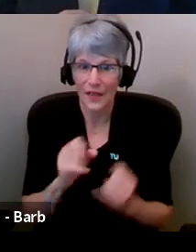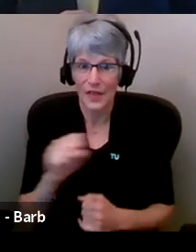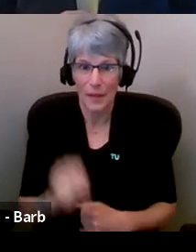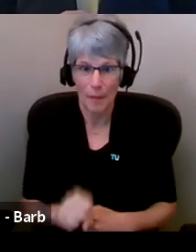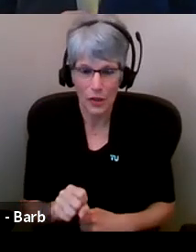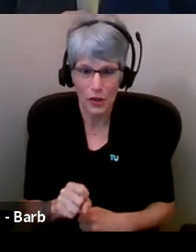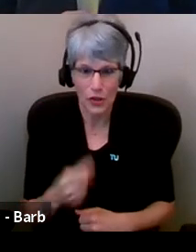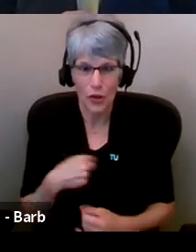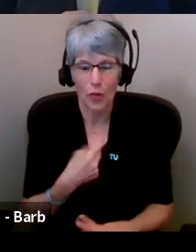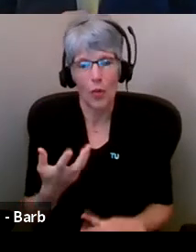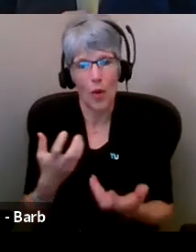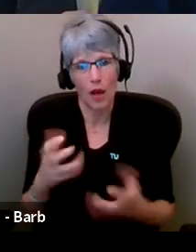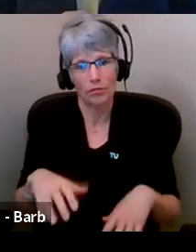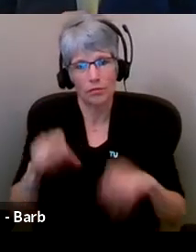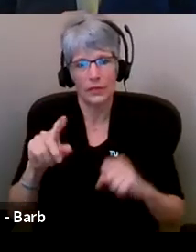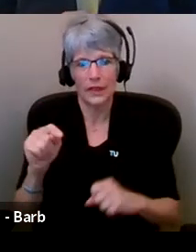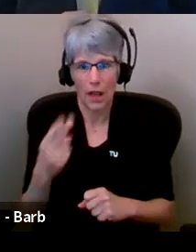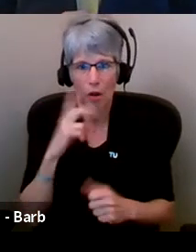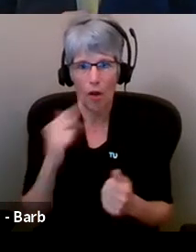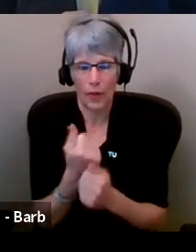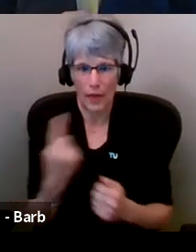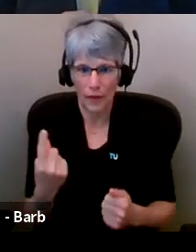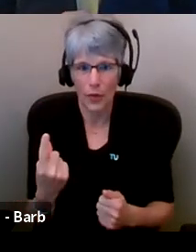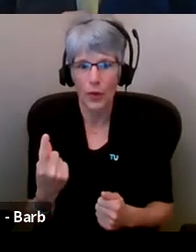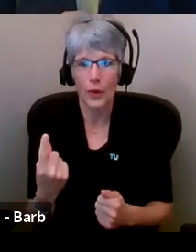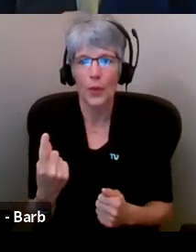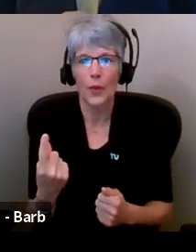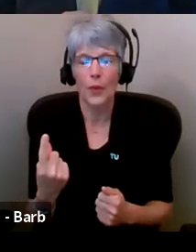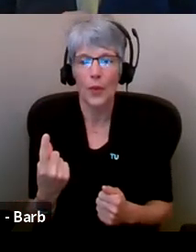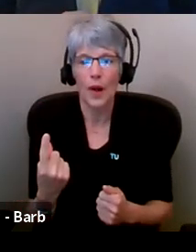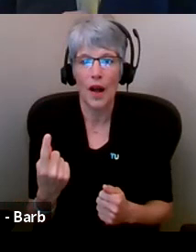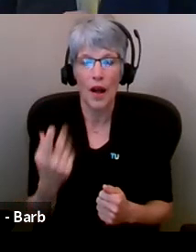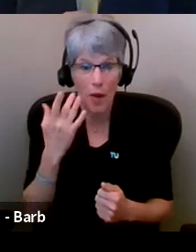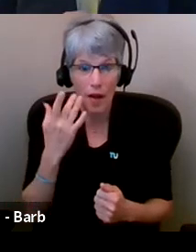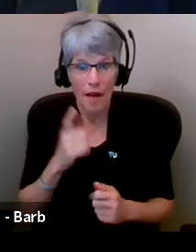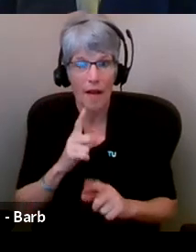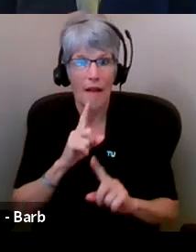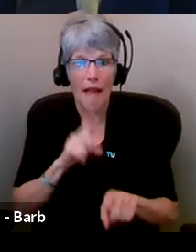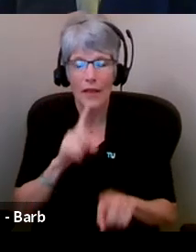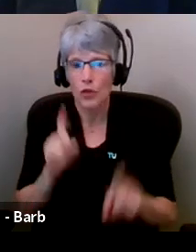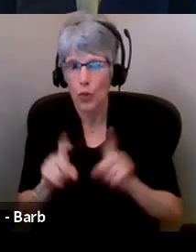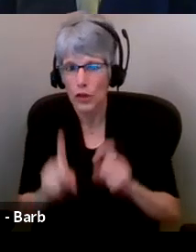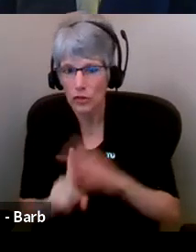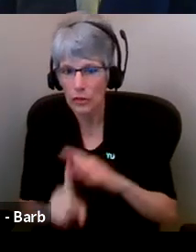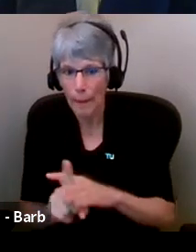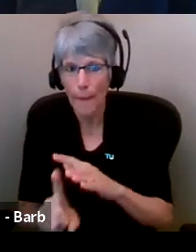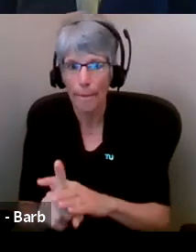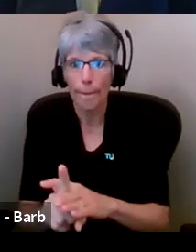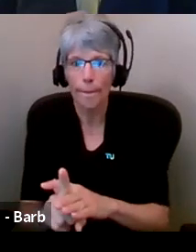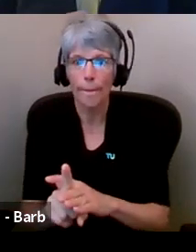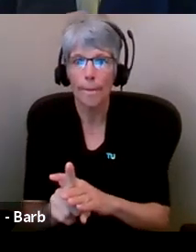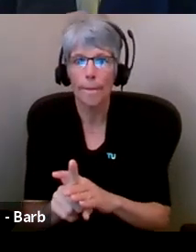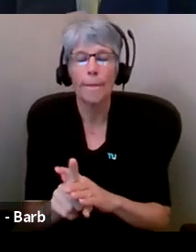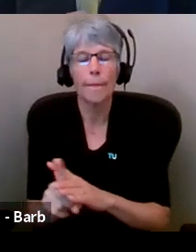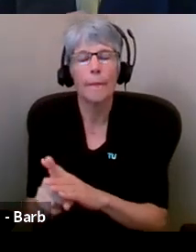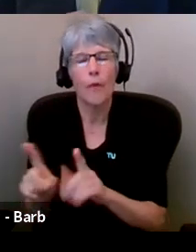to be able to have a town hall with everyone to be able to answer questions that have arisen, as well as with regard to the